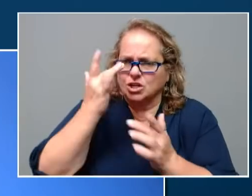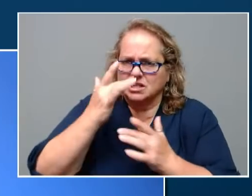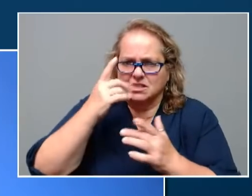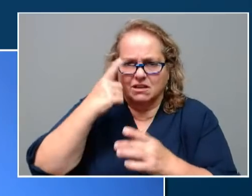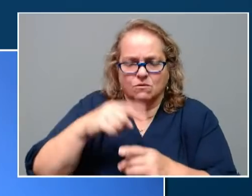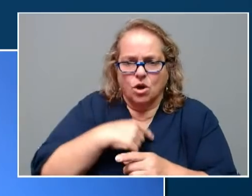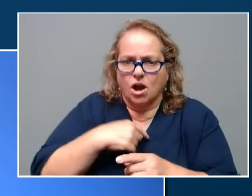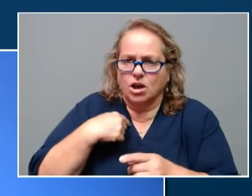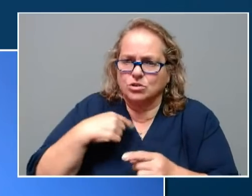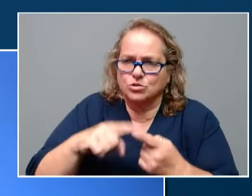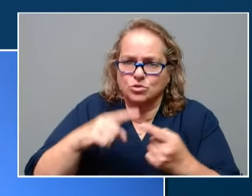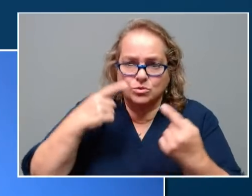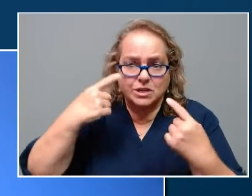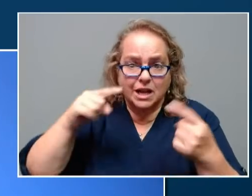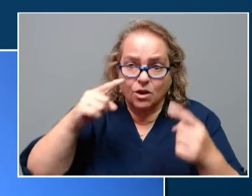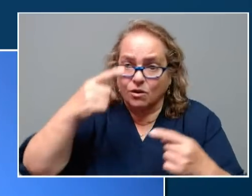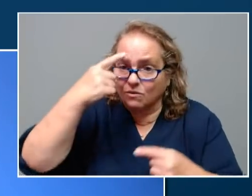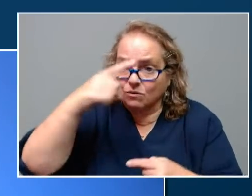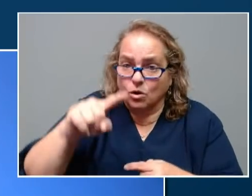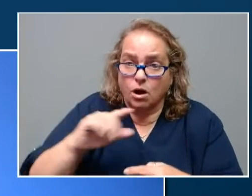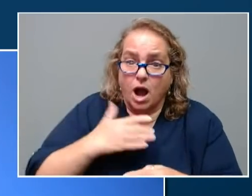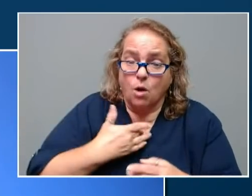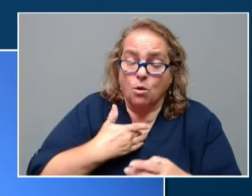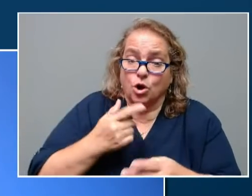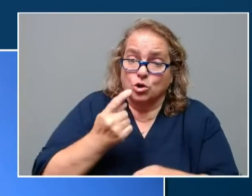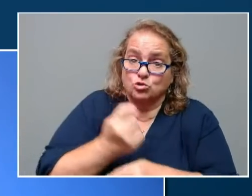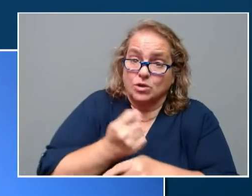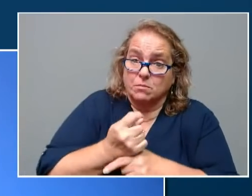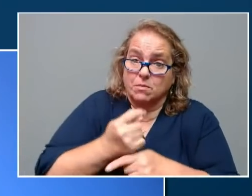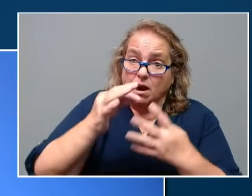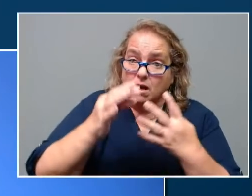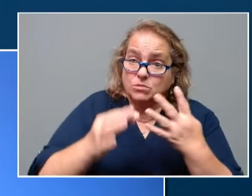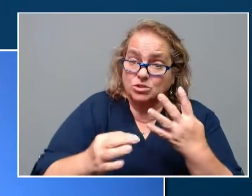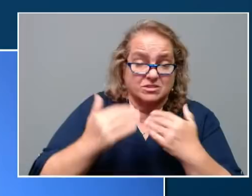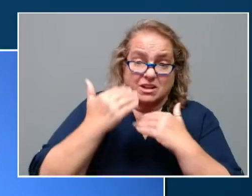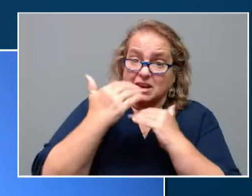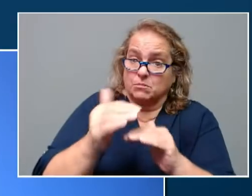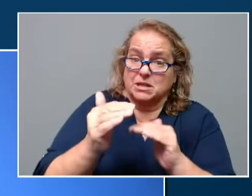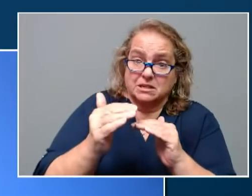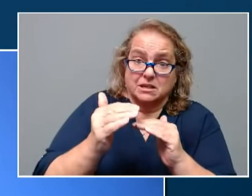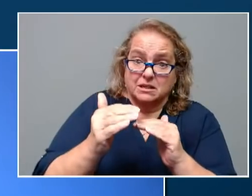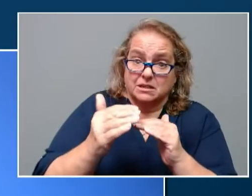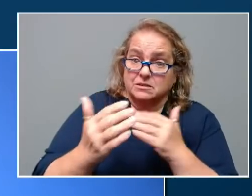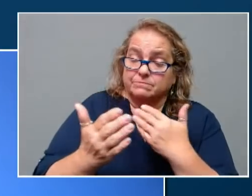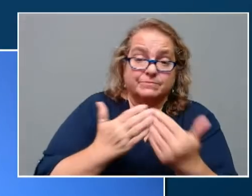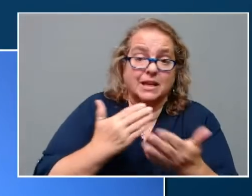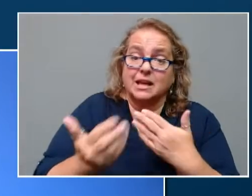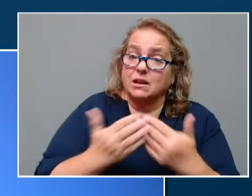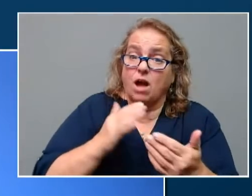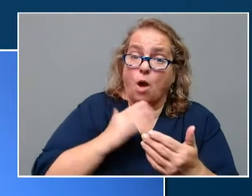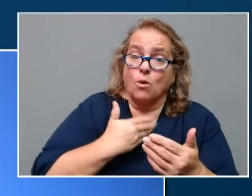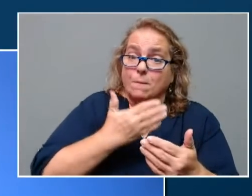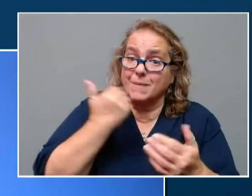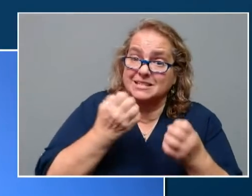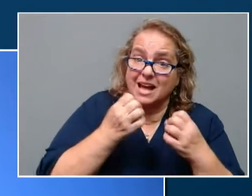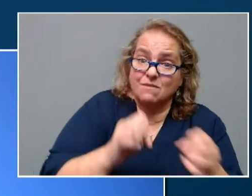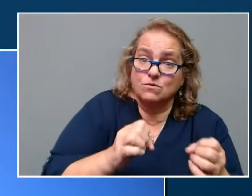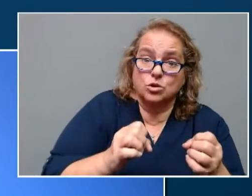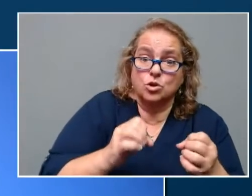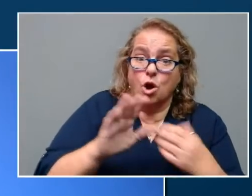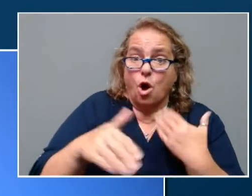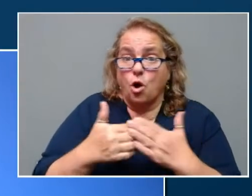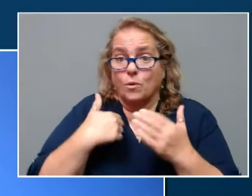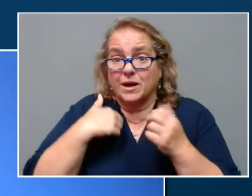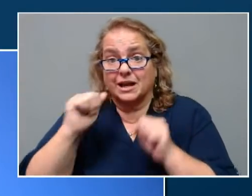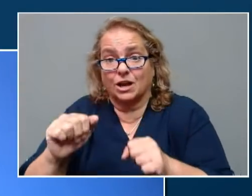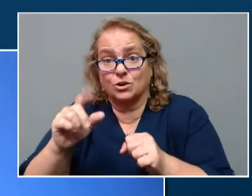are extremely limited, and oftentimes, despite our best efforts and all that we can do to try to help prevent the progression